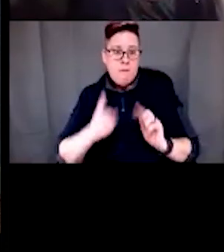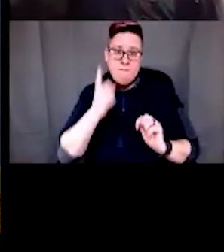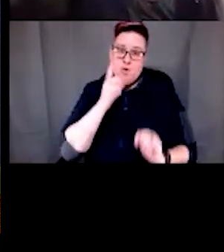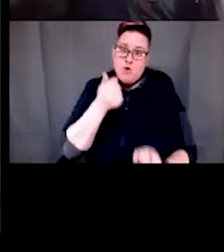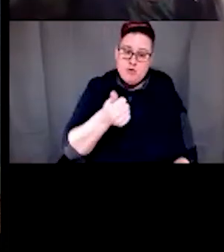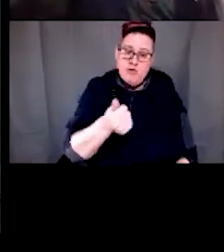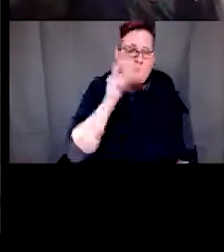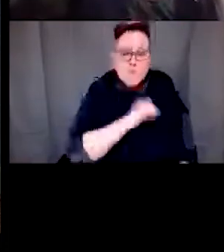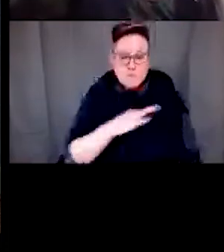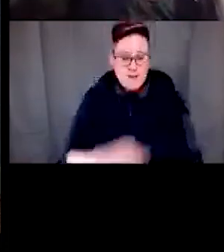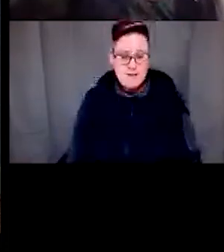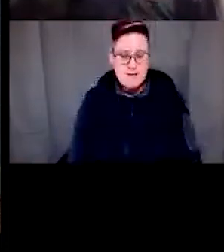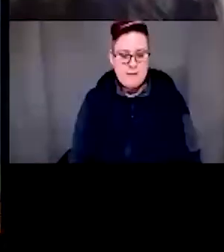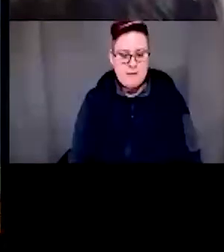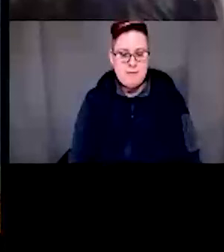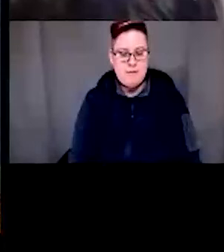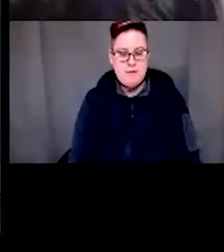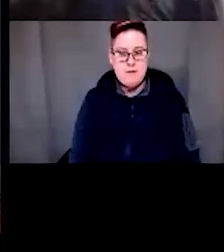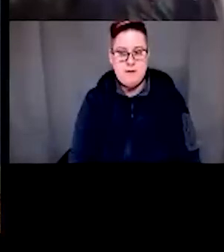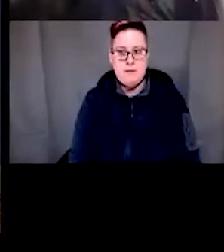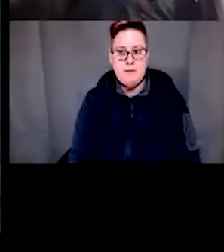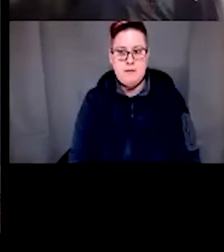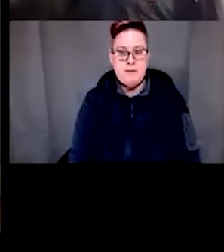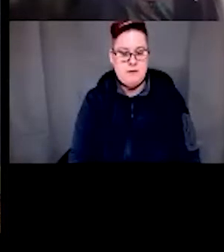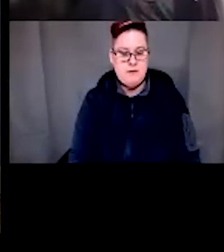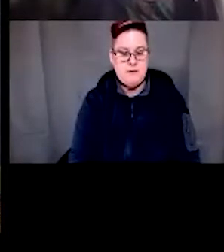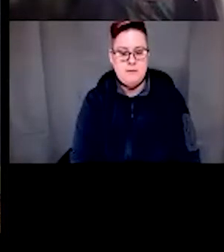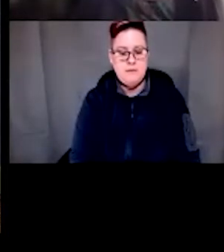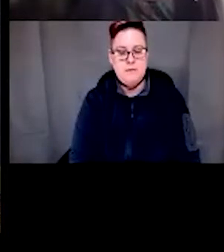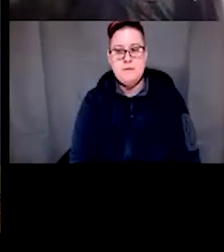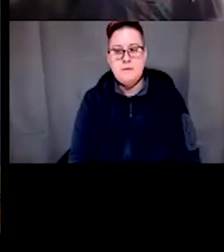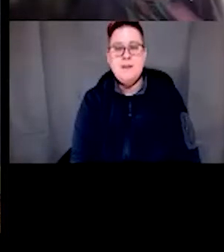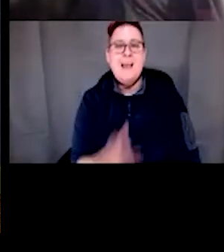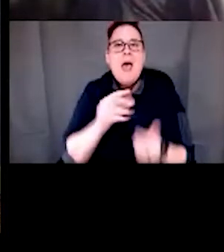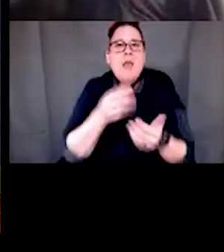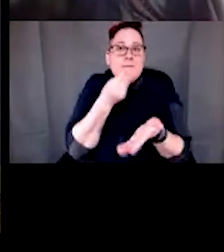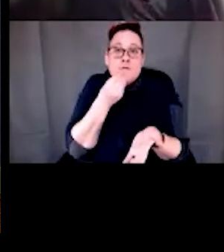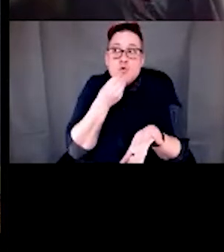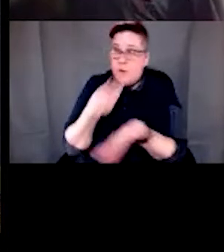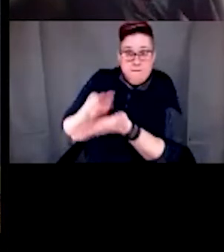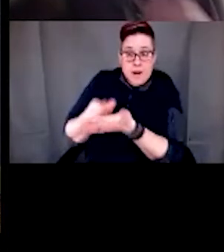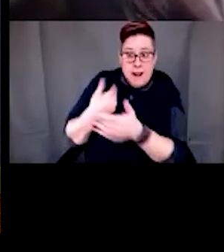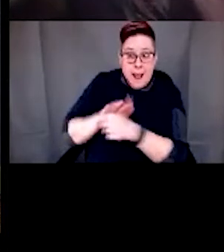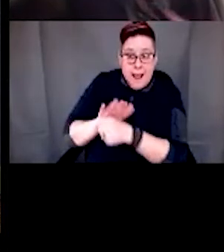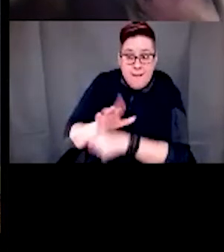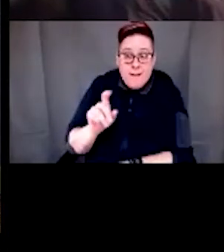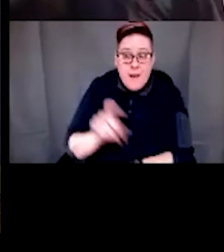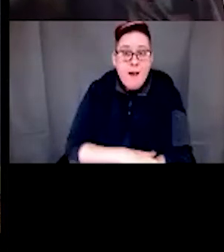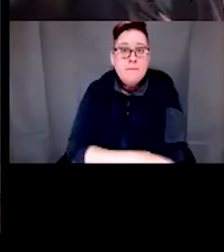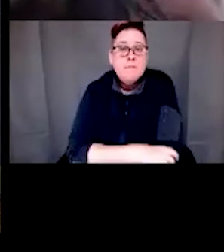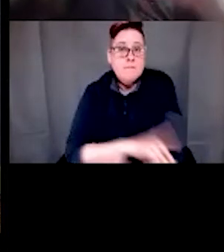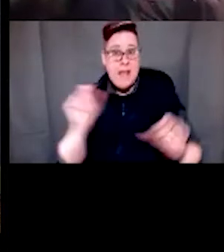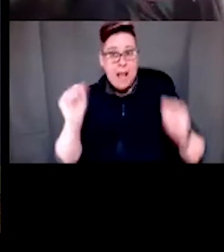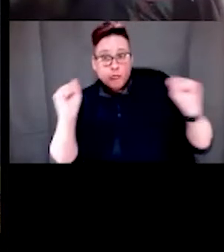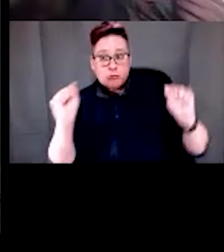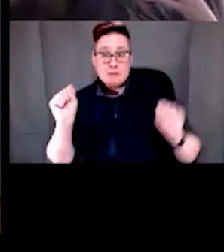staff. And does it get good food? How's the funding? Does it exercise? Does it change and